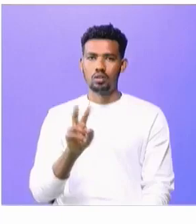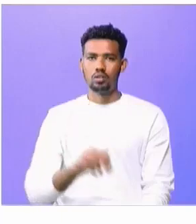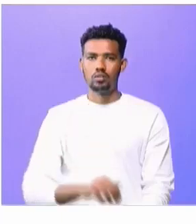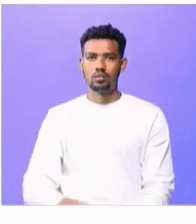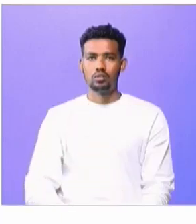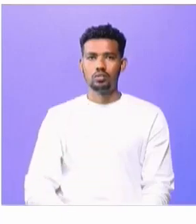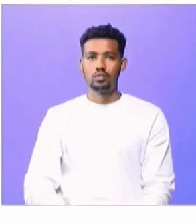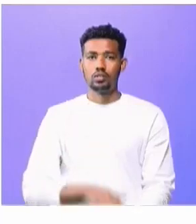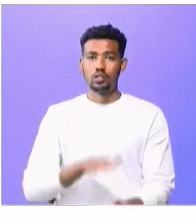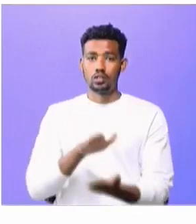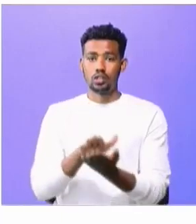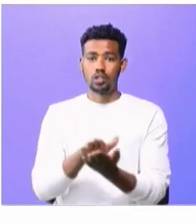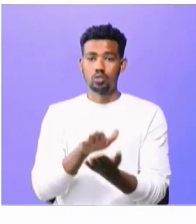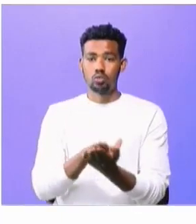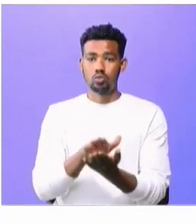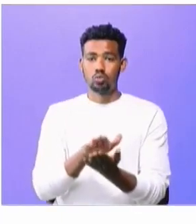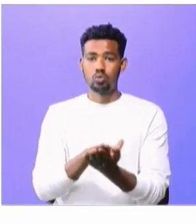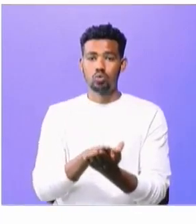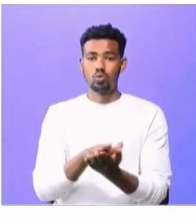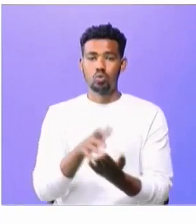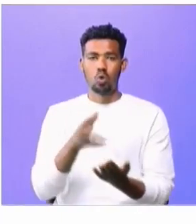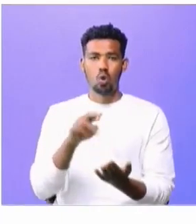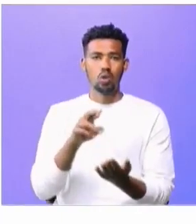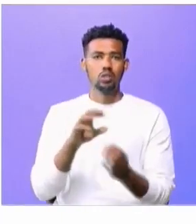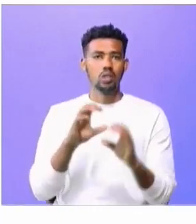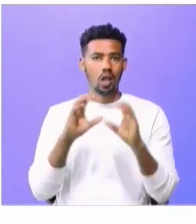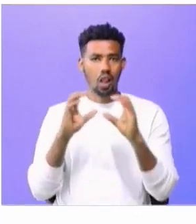the school or the class